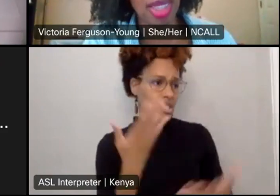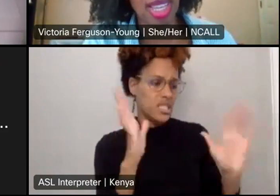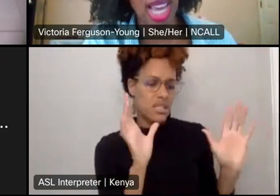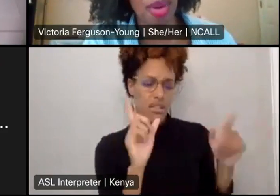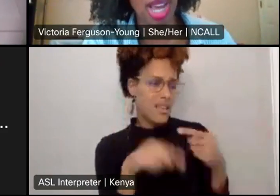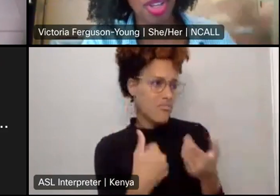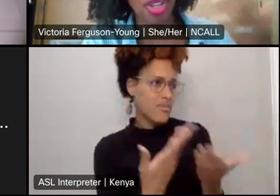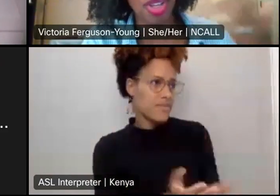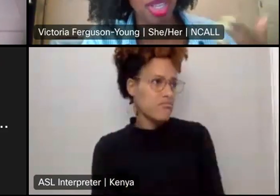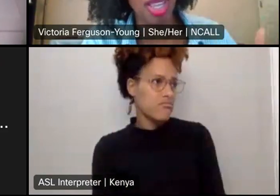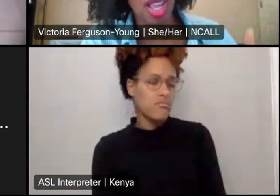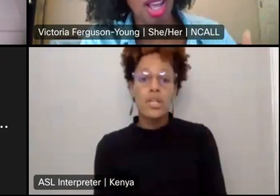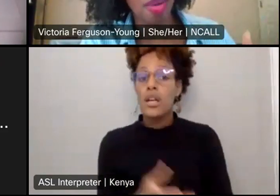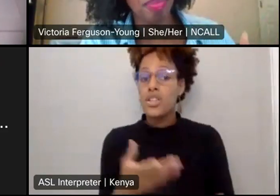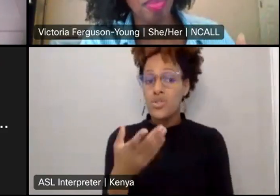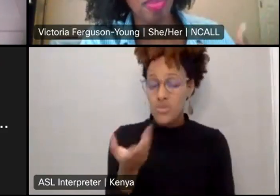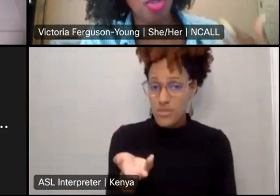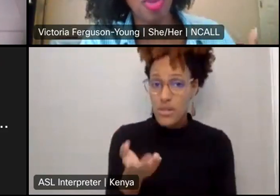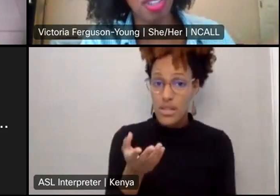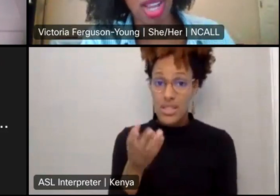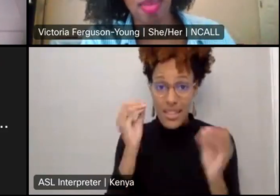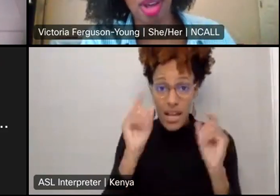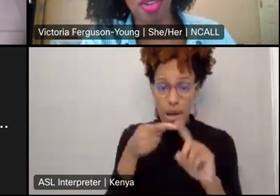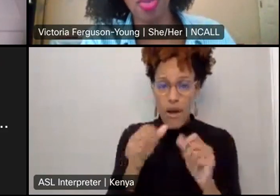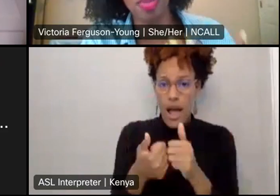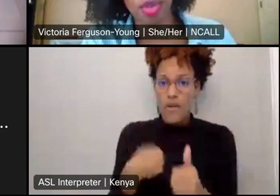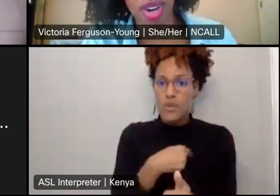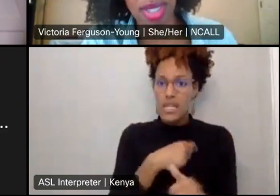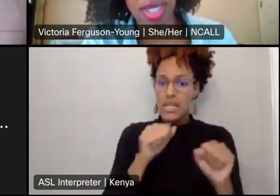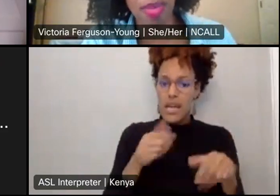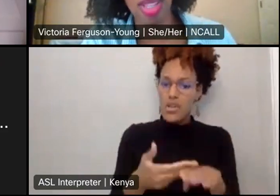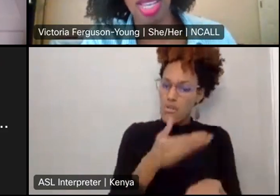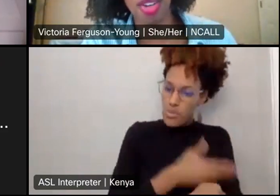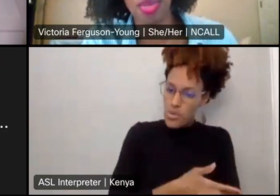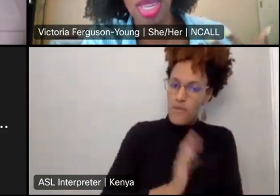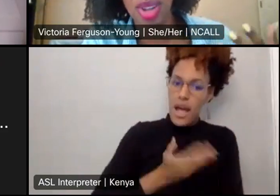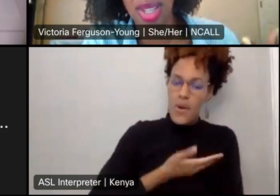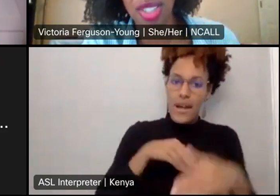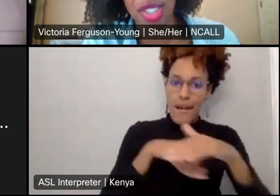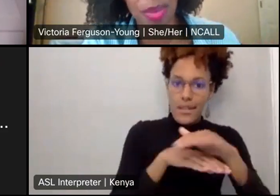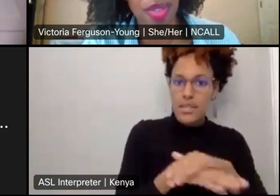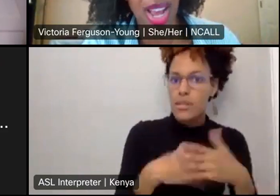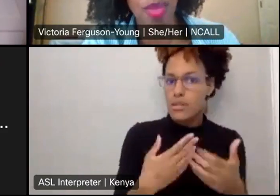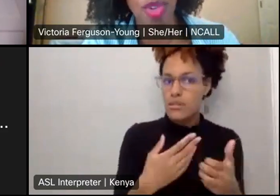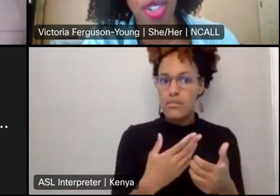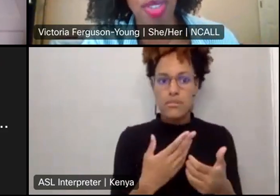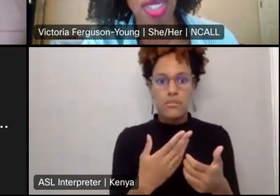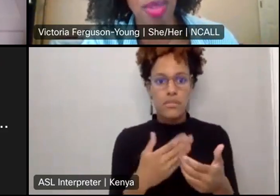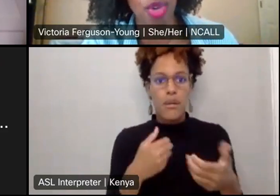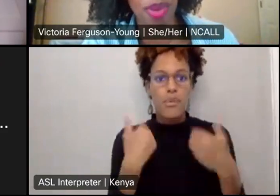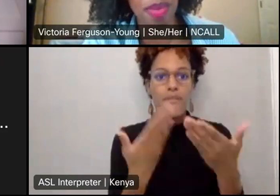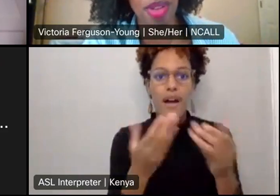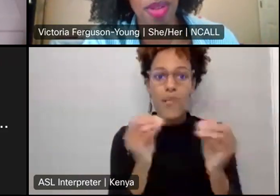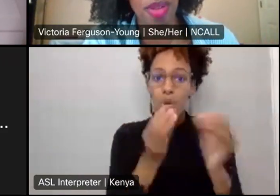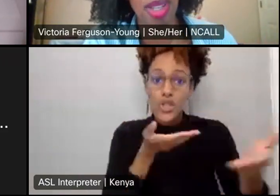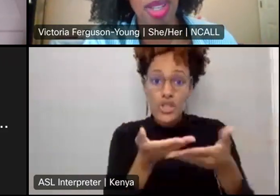like really thinking, how can we do a better job? How can we improve our accessibility? How can we provide more service